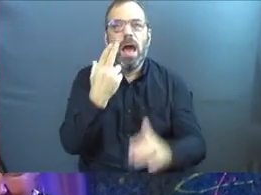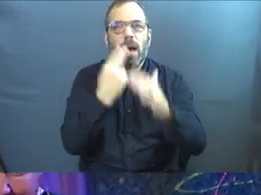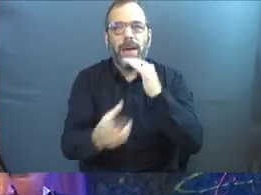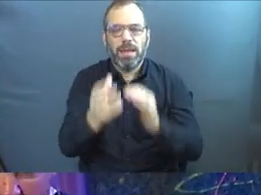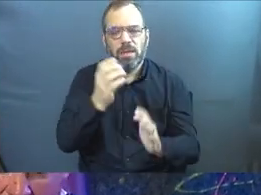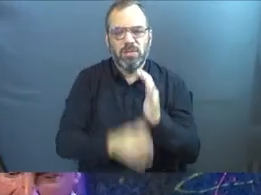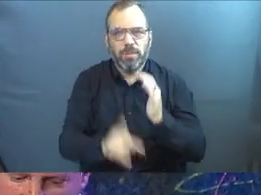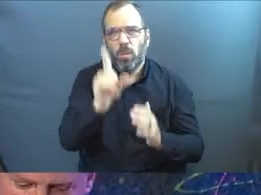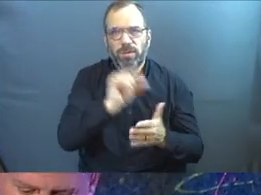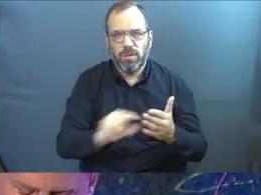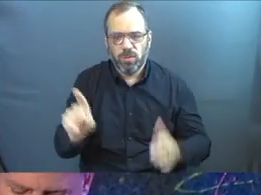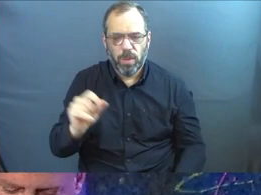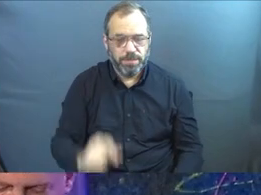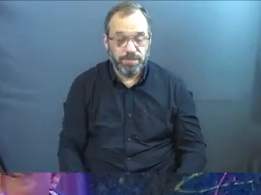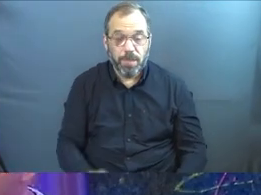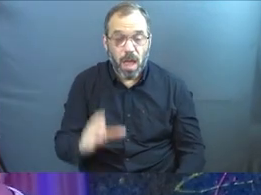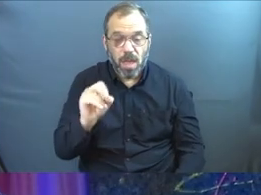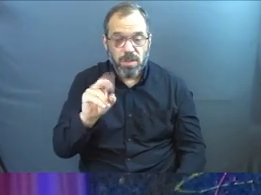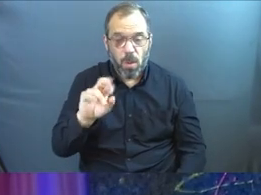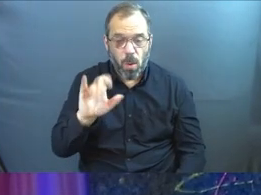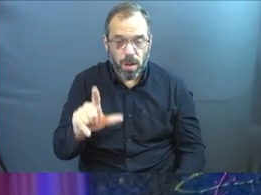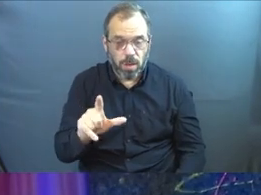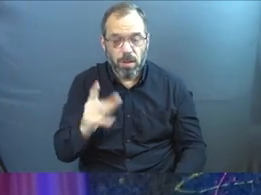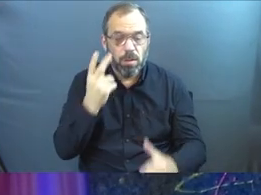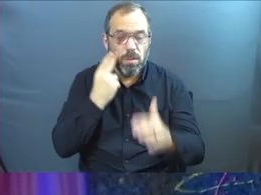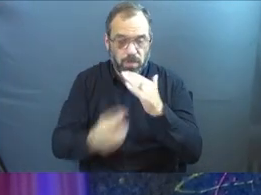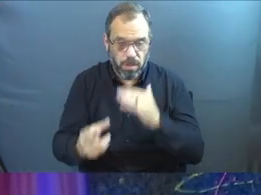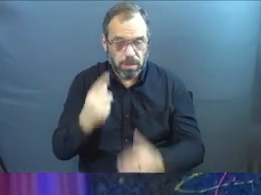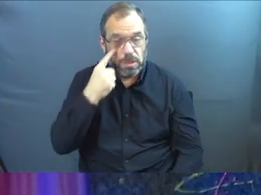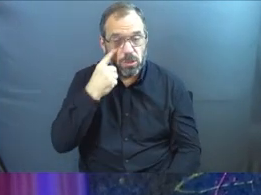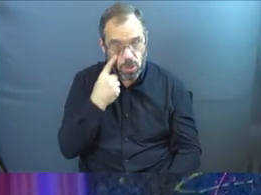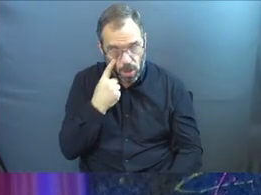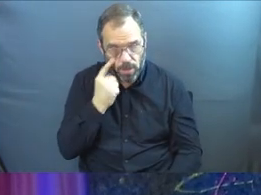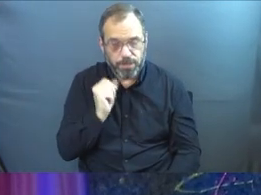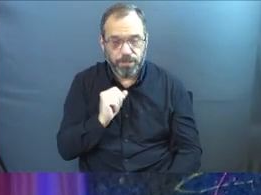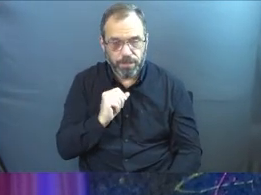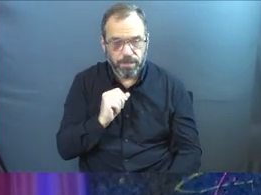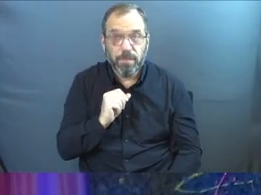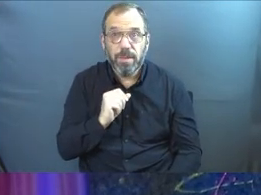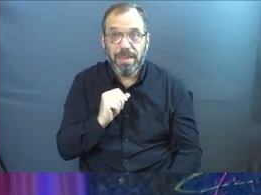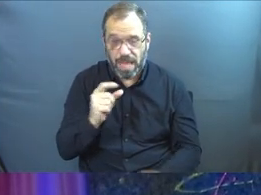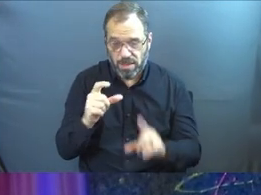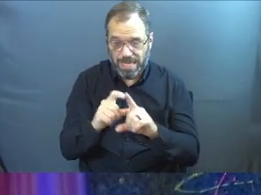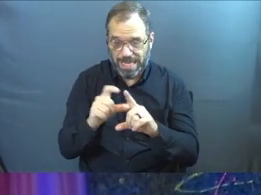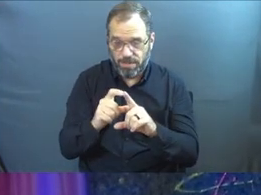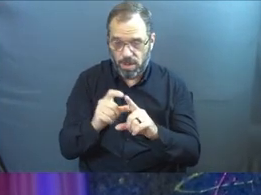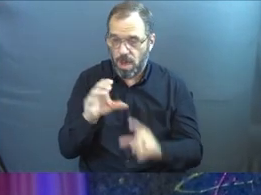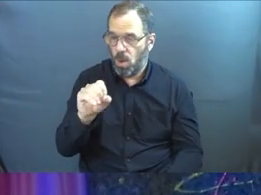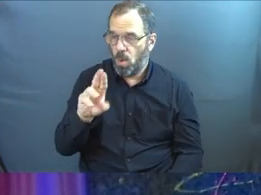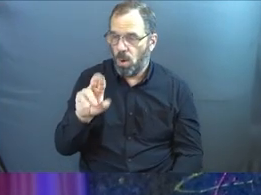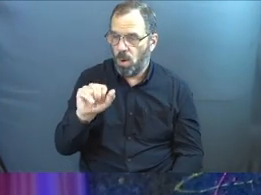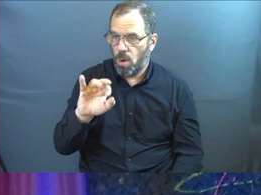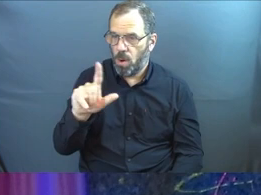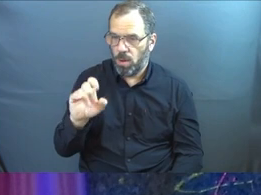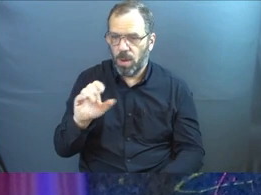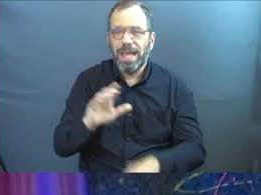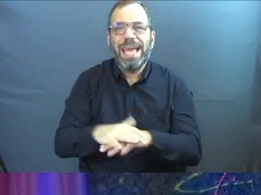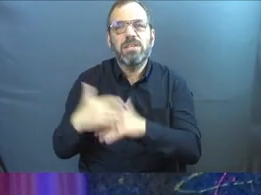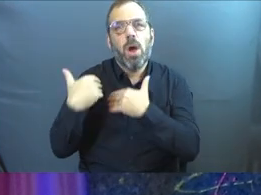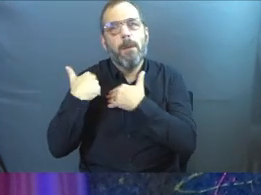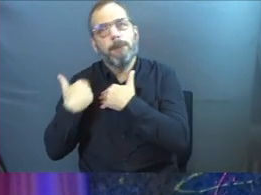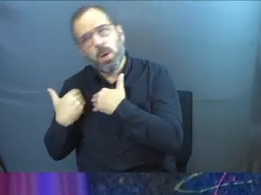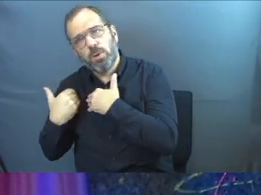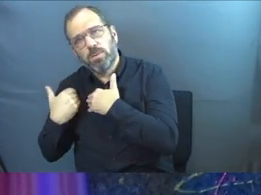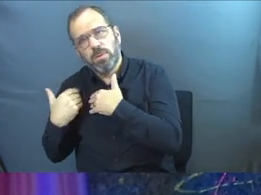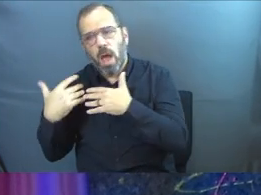1:1. The oracle that Habakkuk the prophet saw. Now that Hebrew word there for oracle is burden.